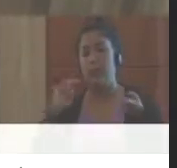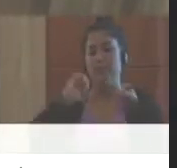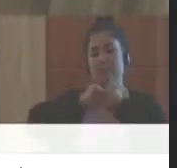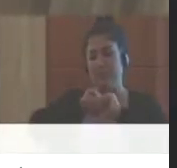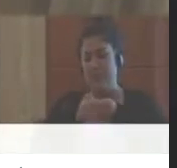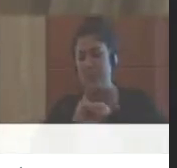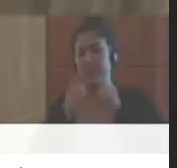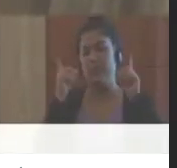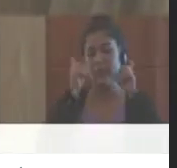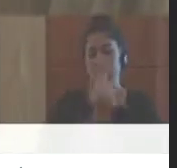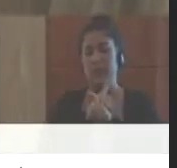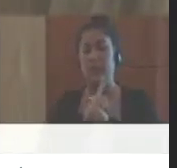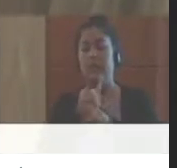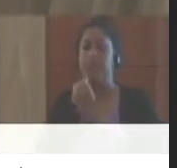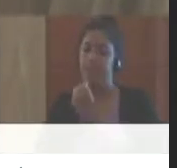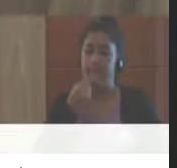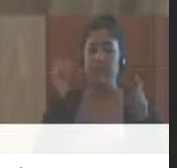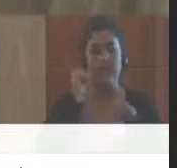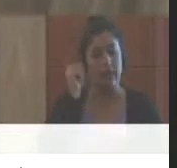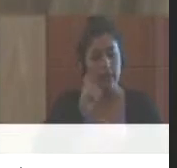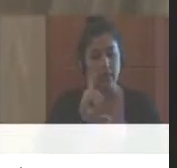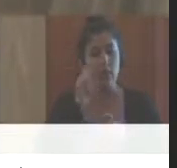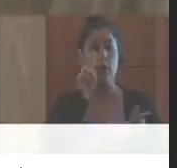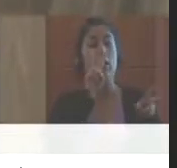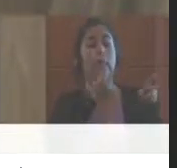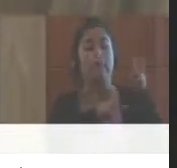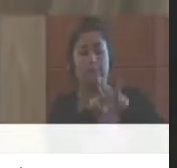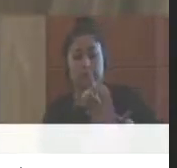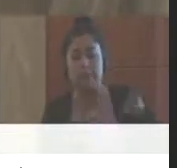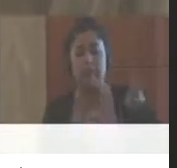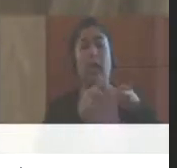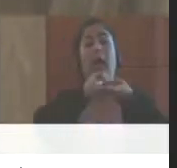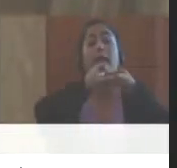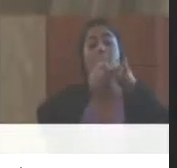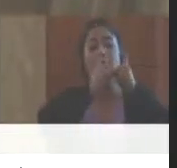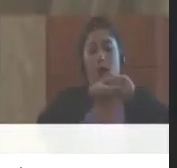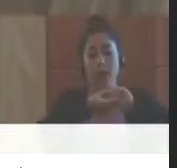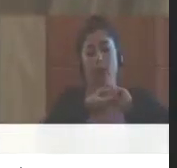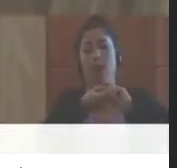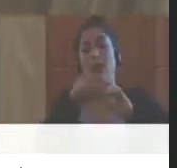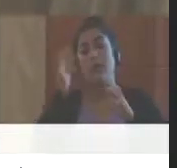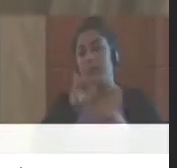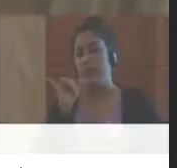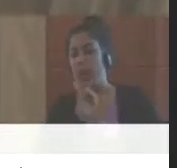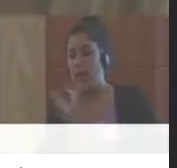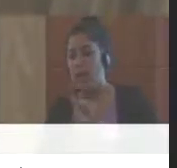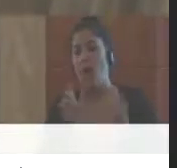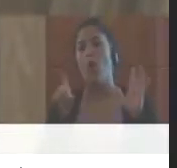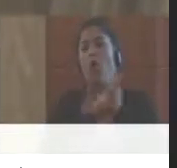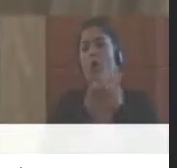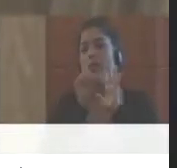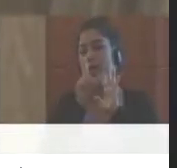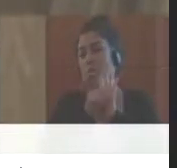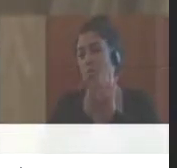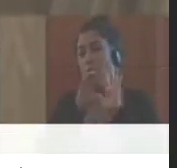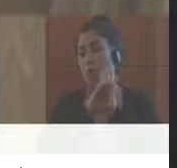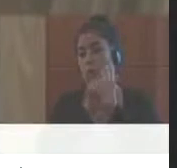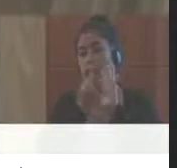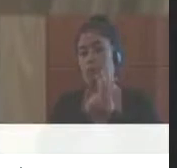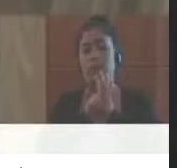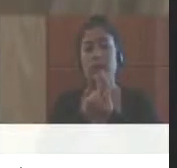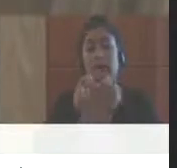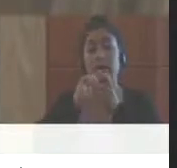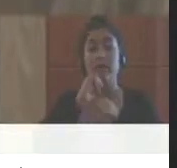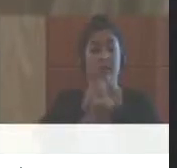code as a basis. We're using best practices. So we are ensuring that